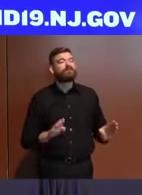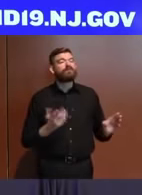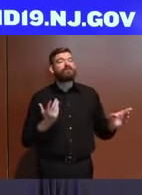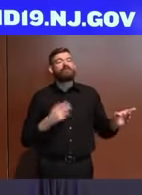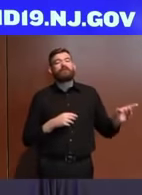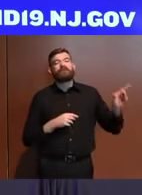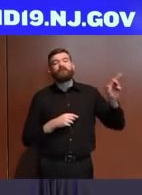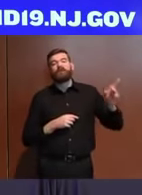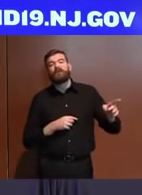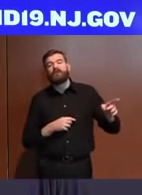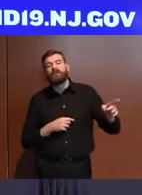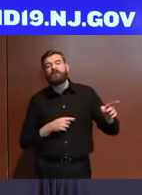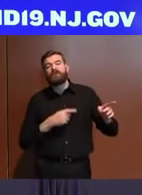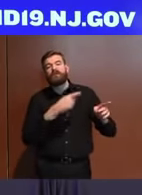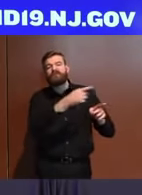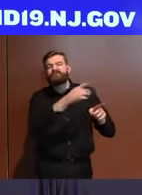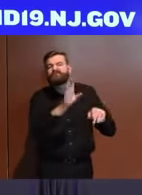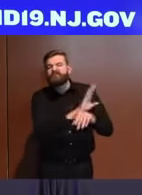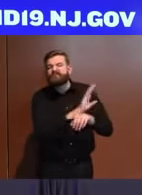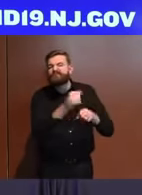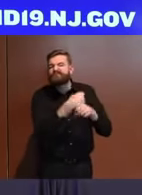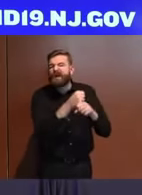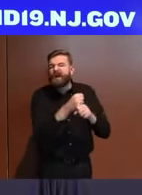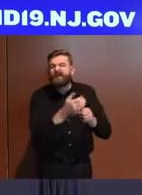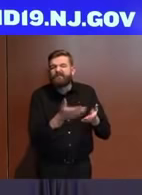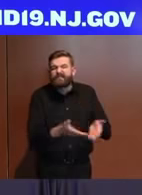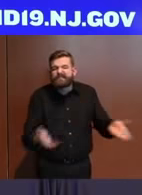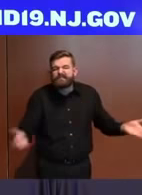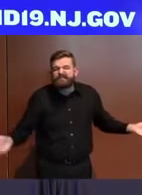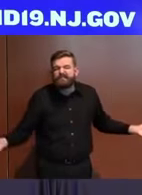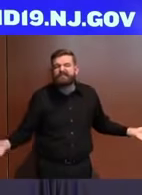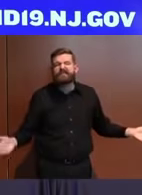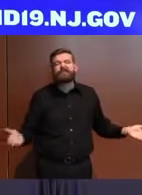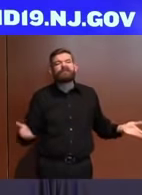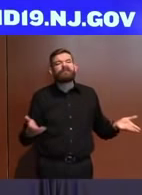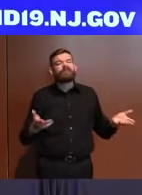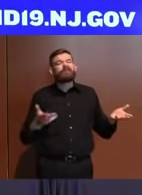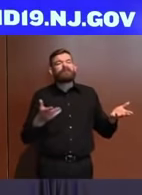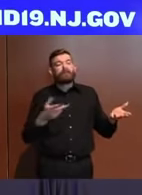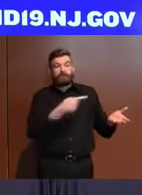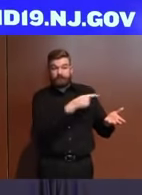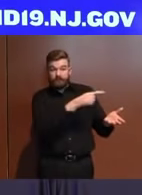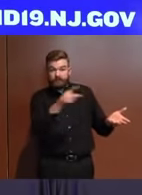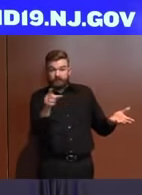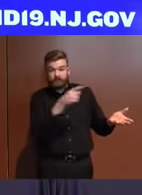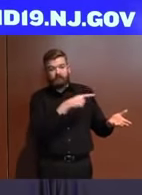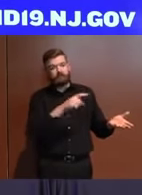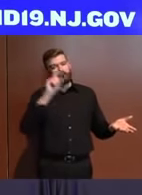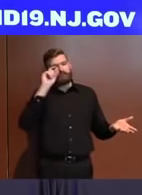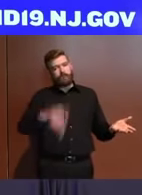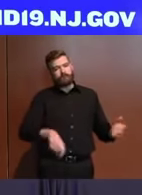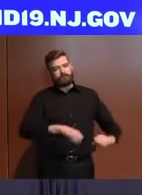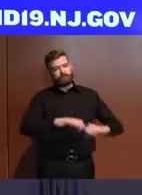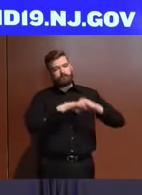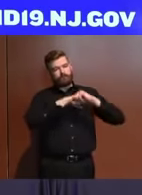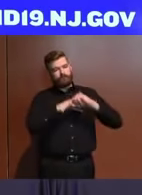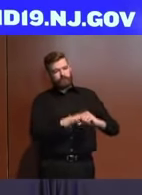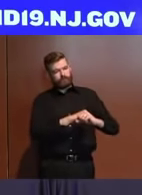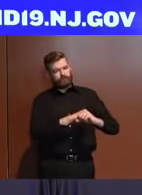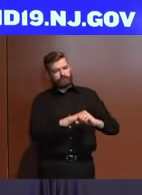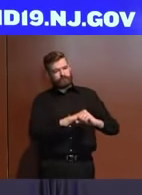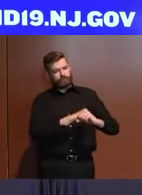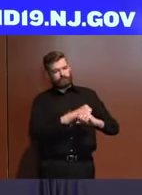chains. And these businesses must do everything they can to provide protections against the spread of